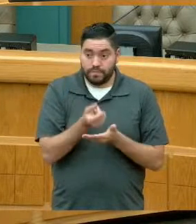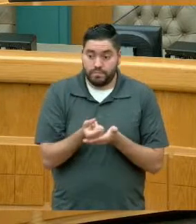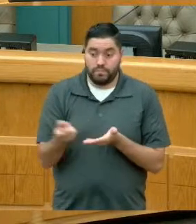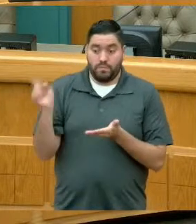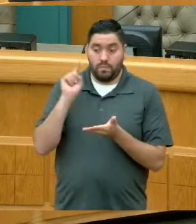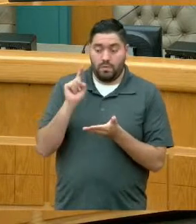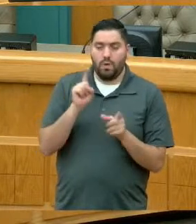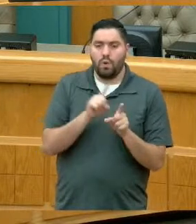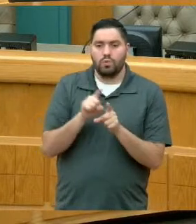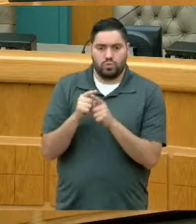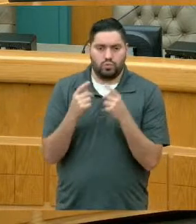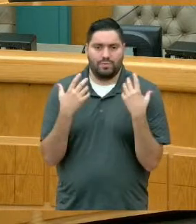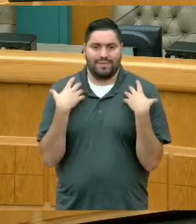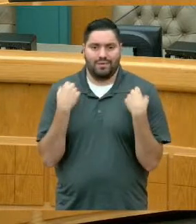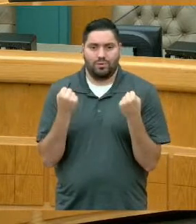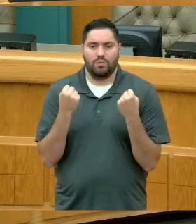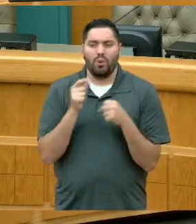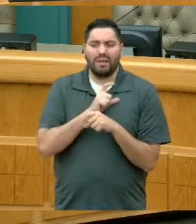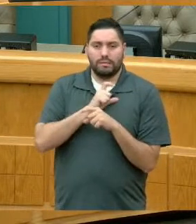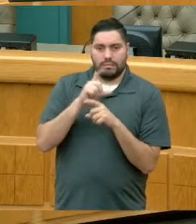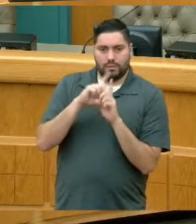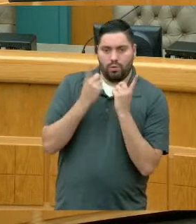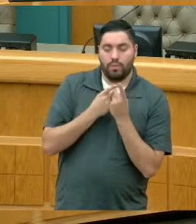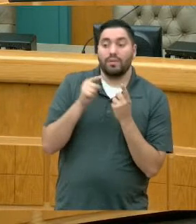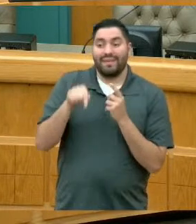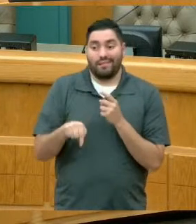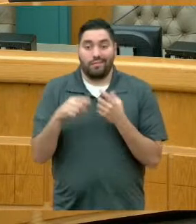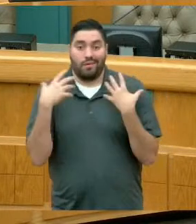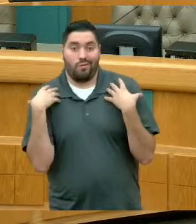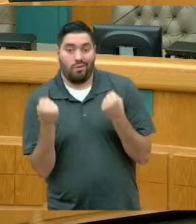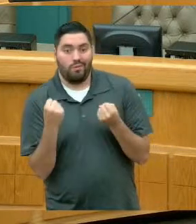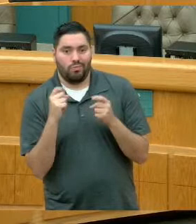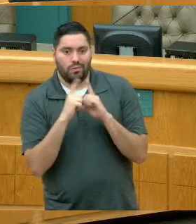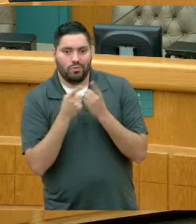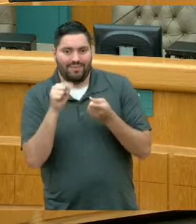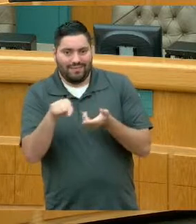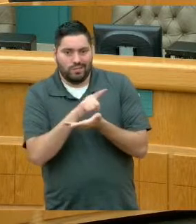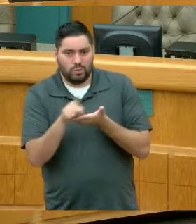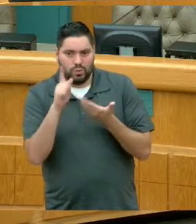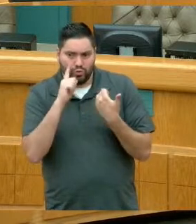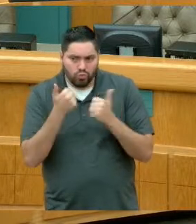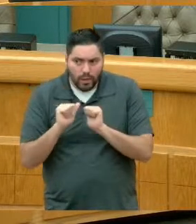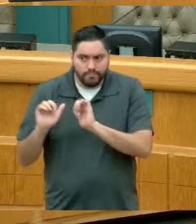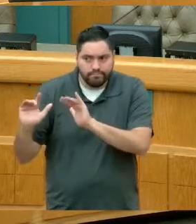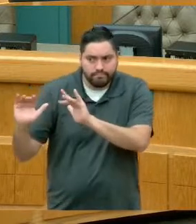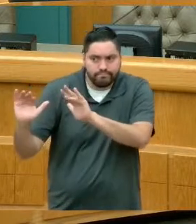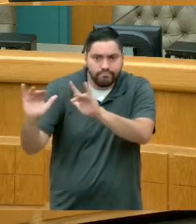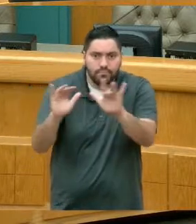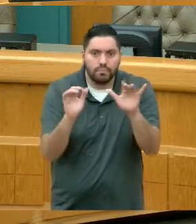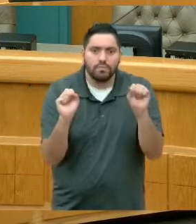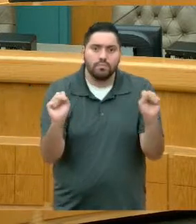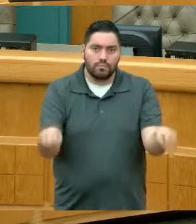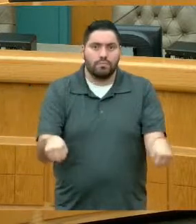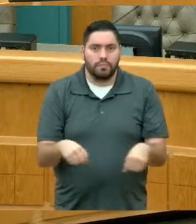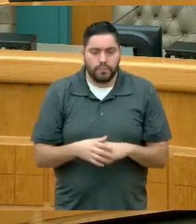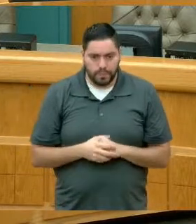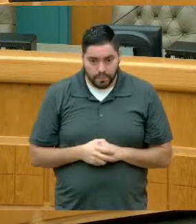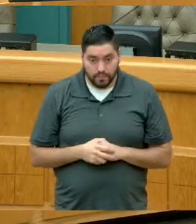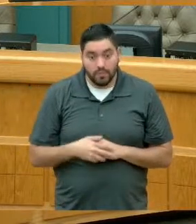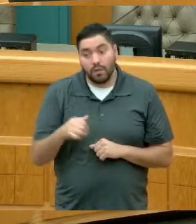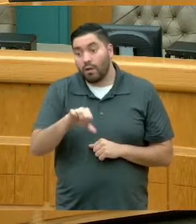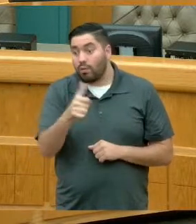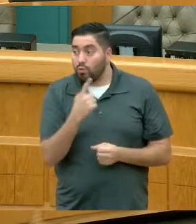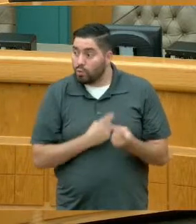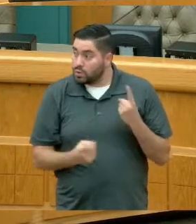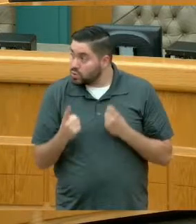far. And that's both by the police department last week, and then our health district this week, and our new